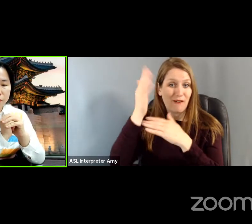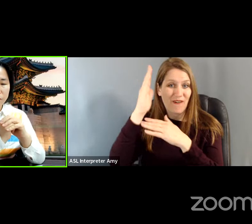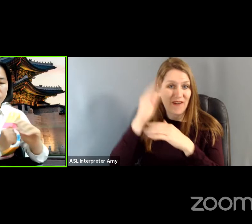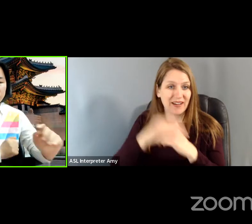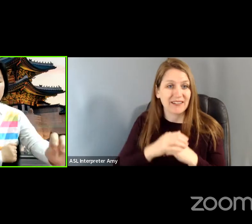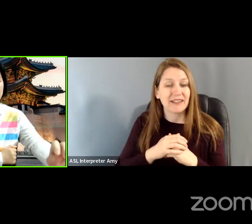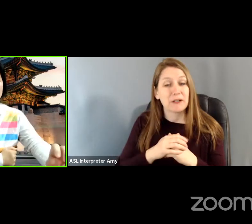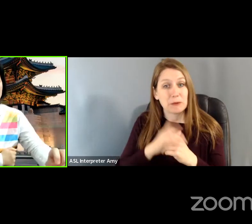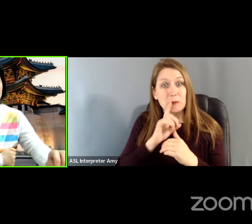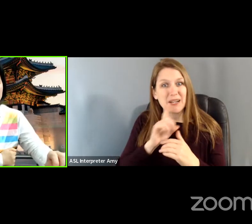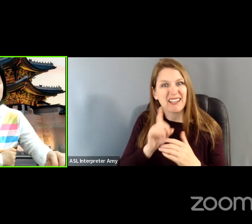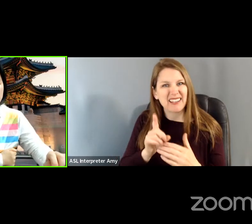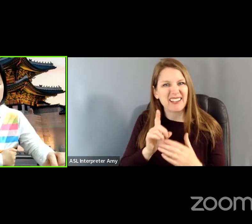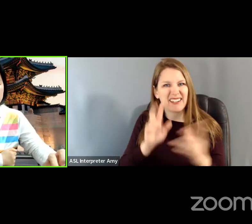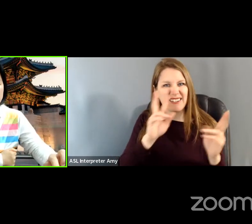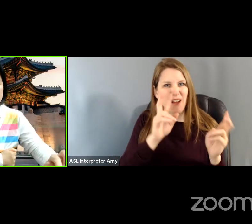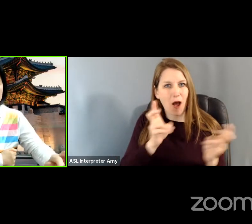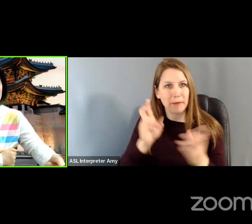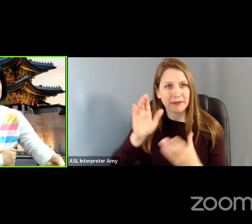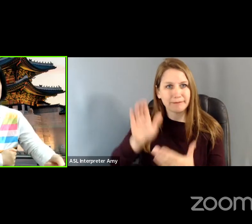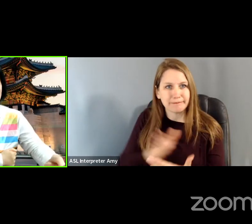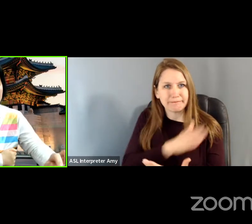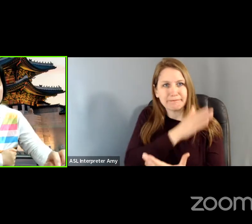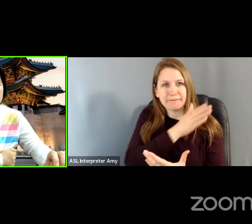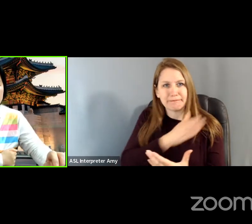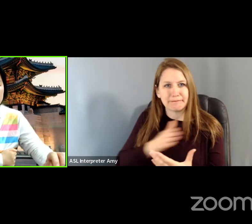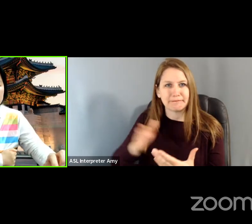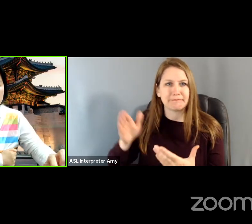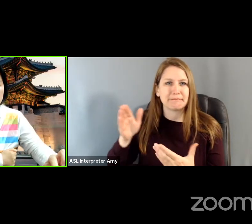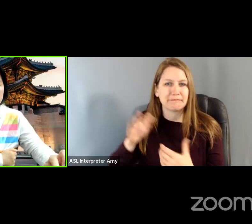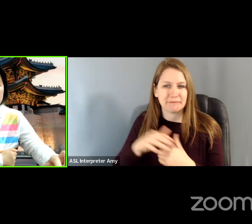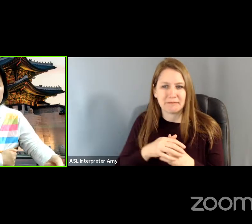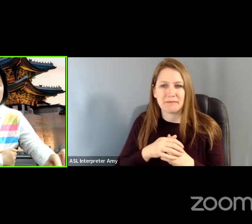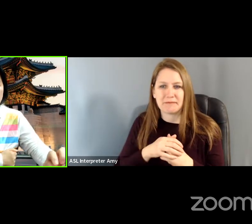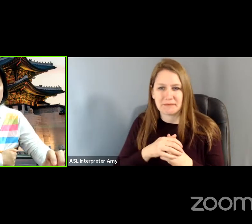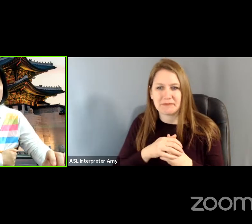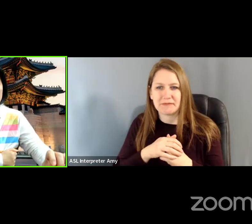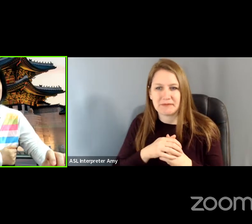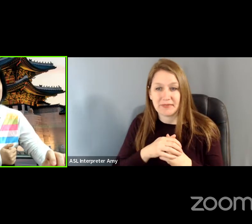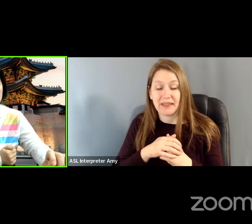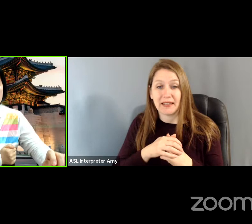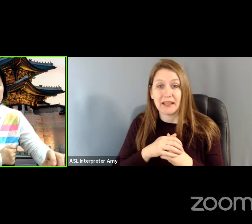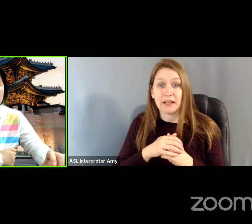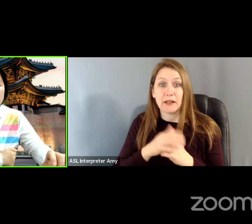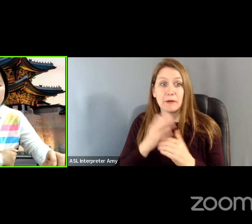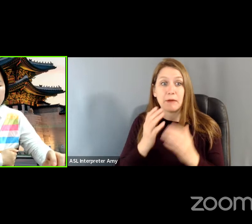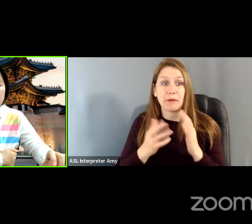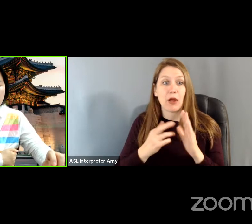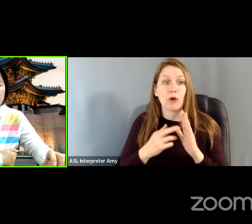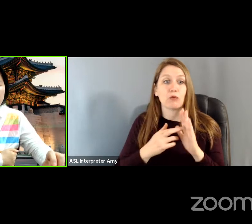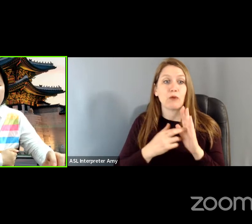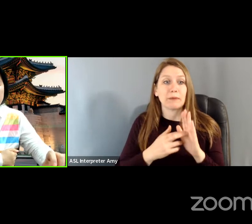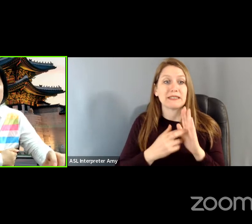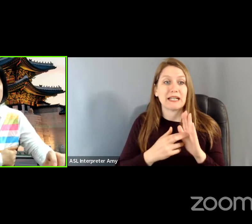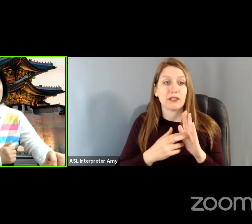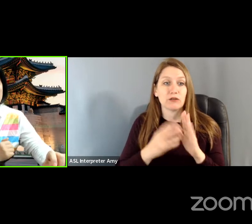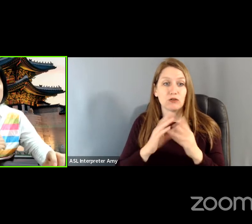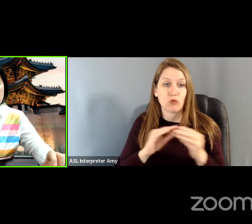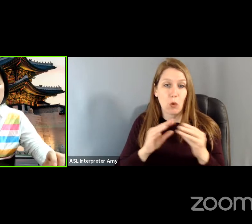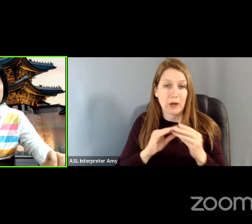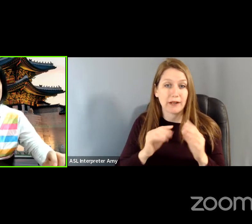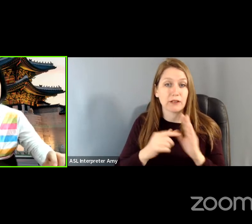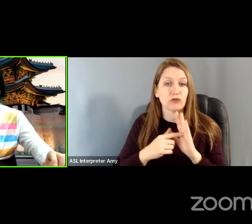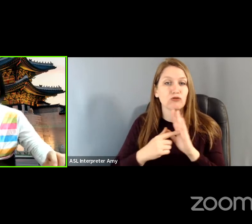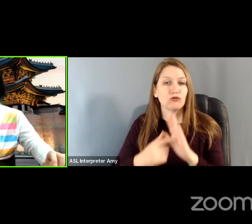varied. If there is a representative story that will fall into the category of tigers who